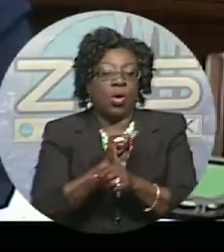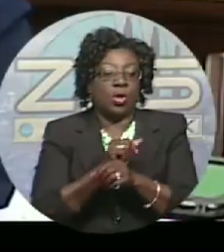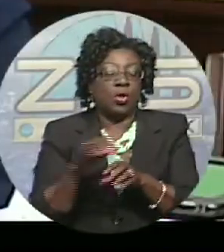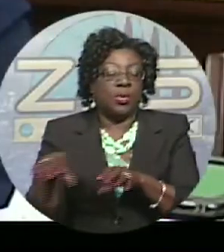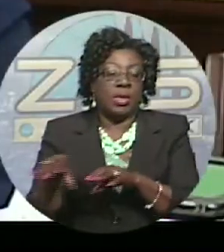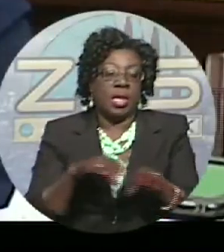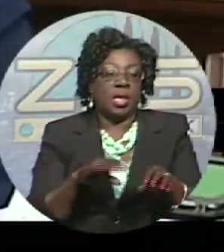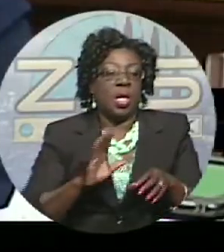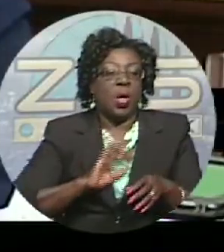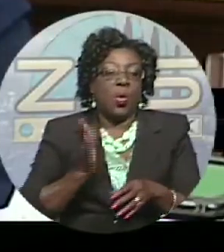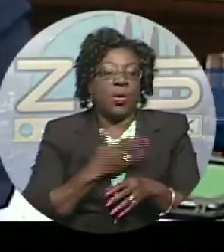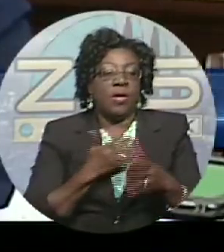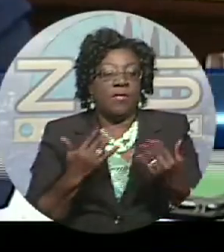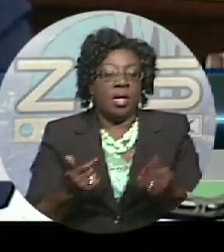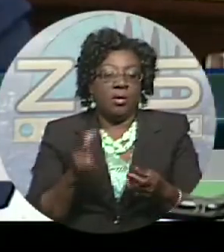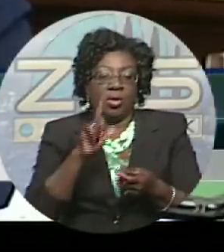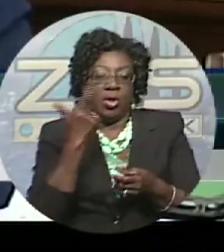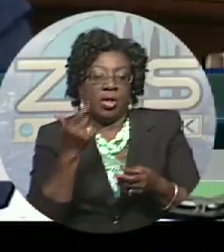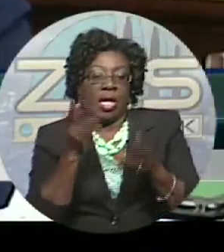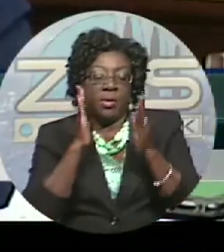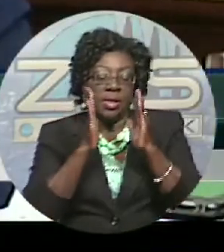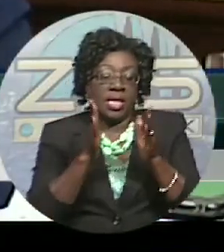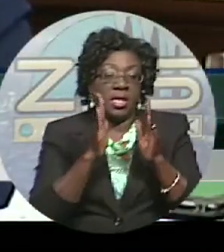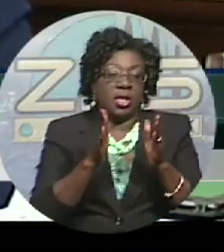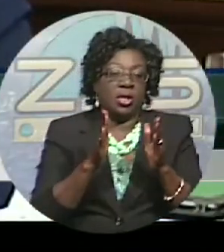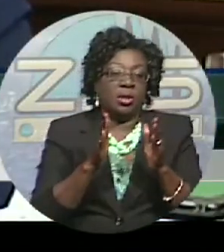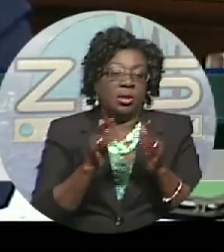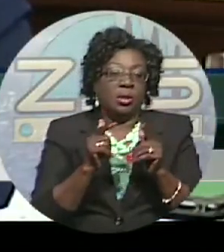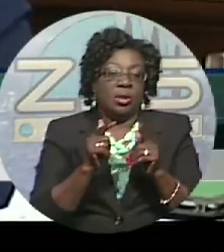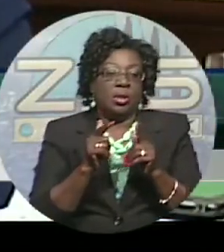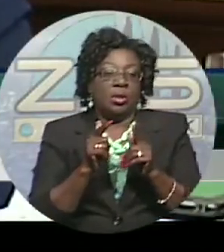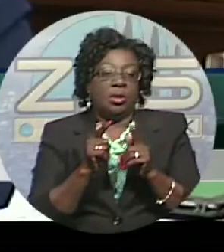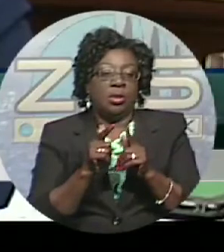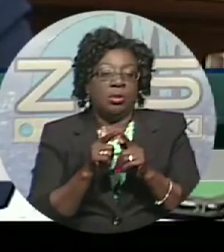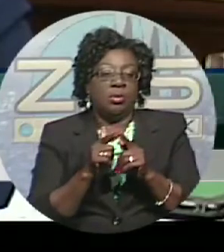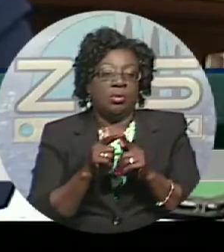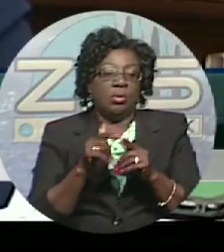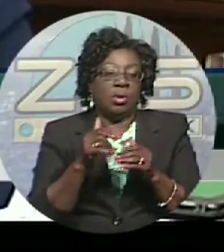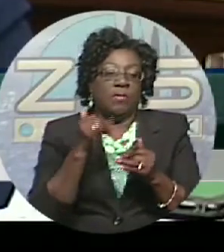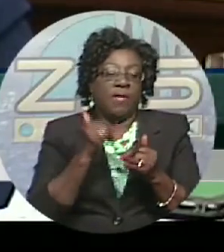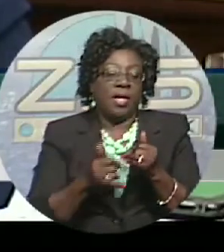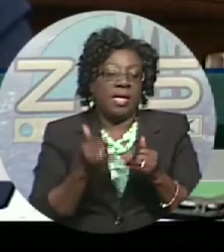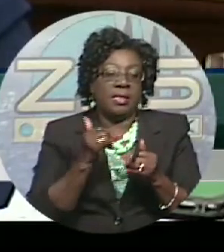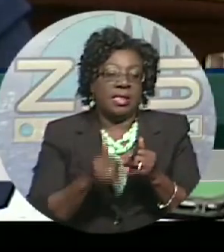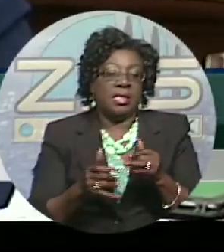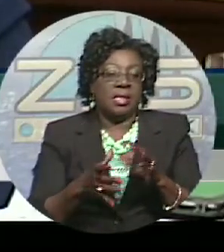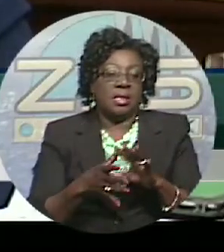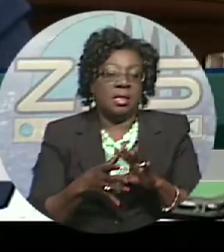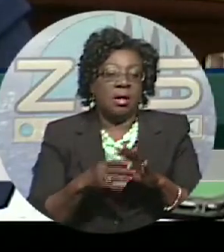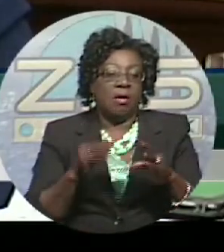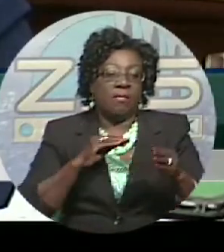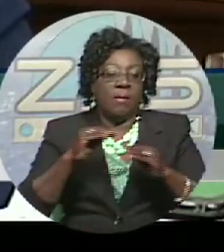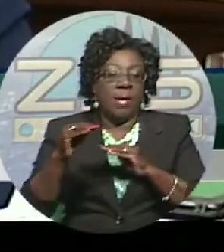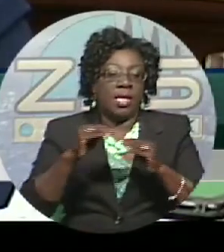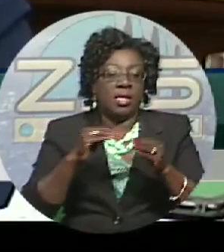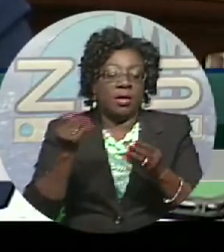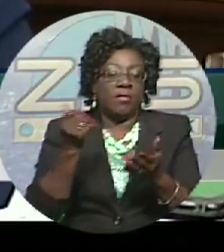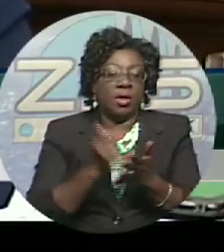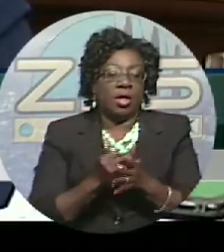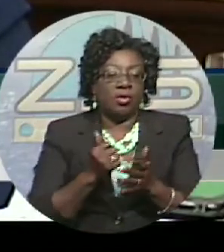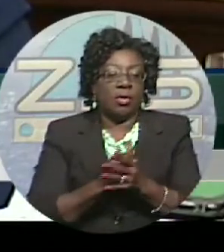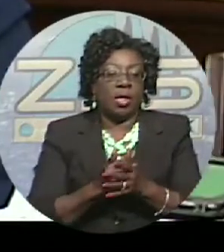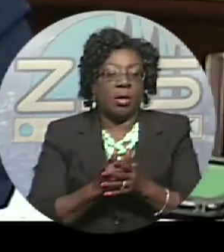We have now turned our attention to the next steps, which include the finalization of the management contract with Power